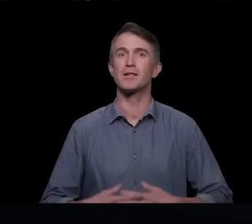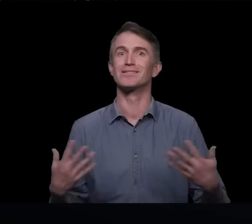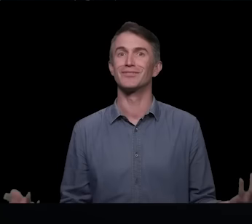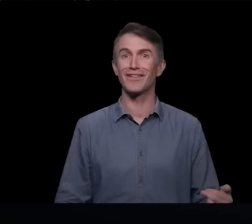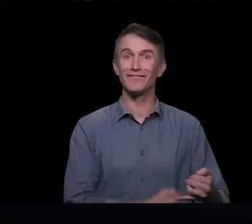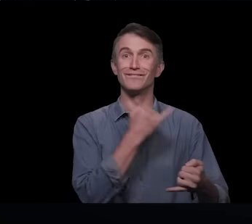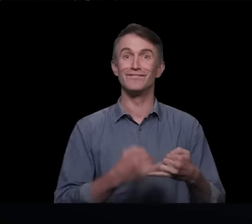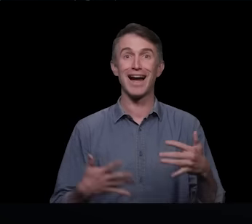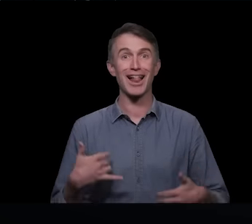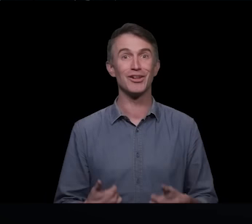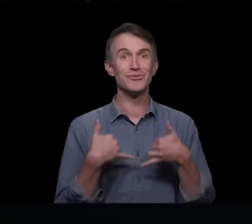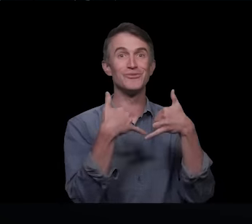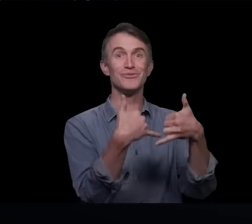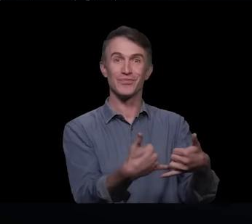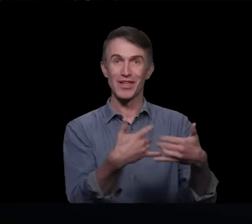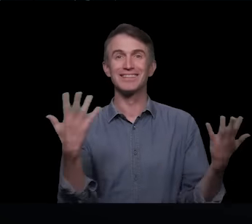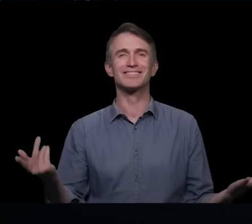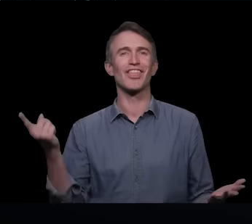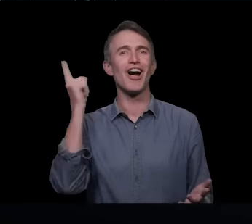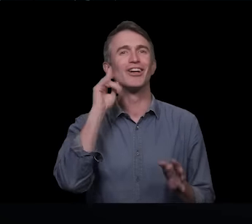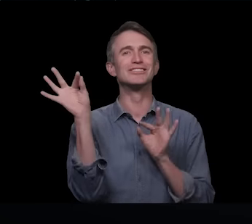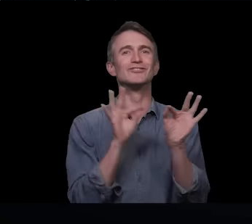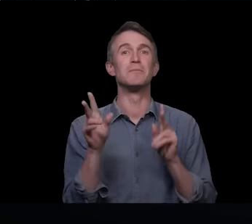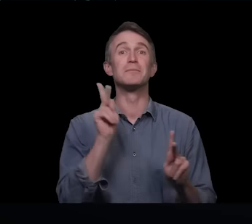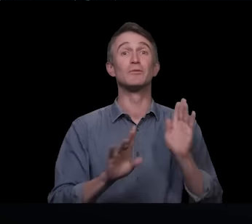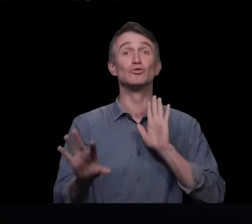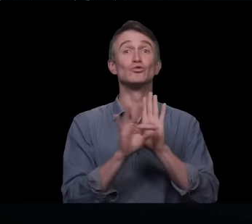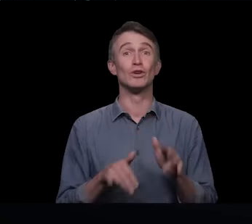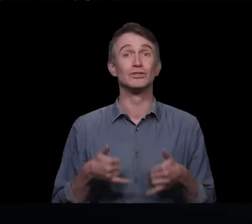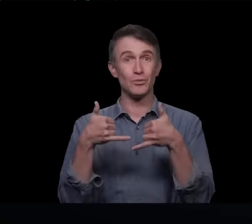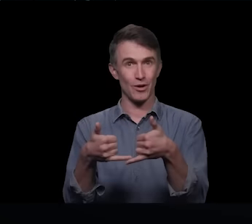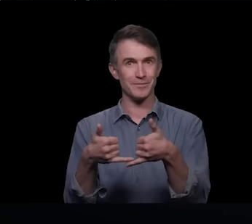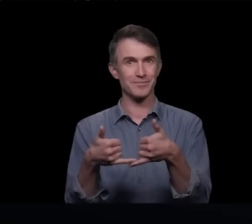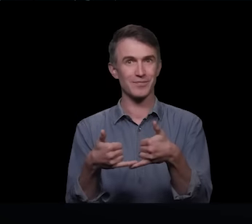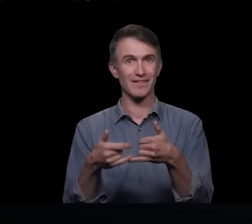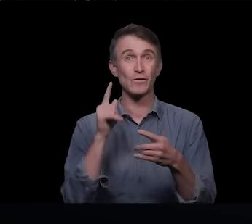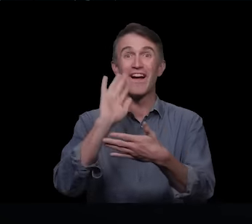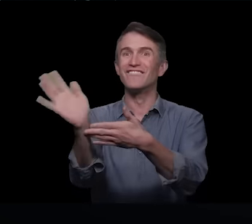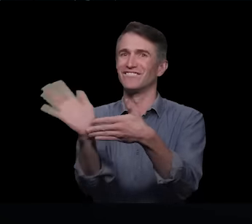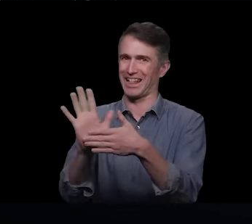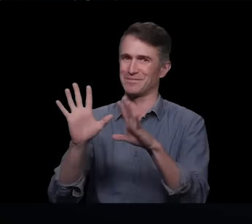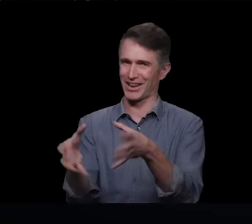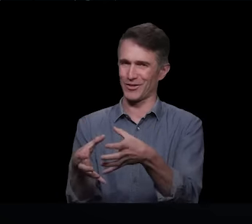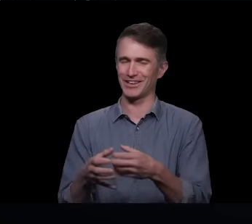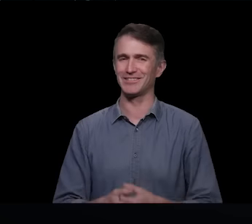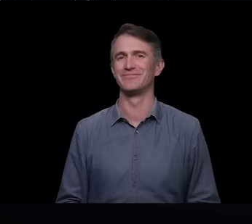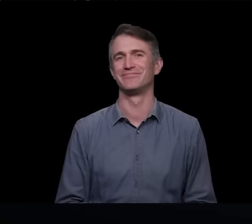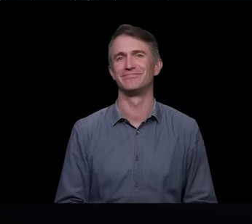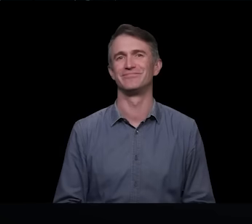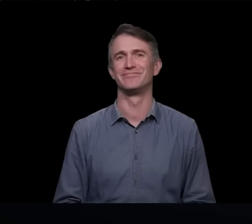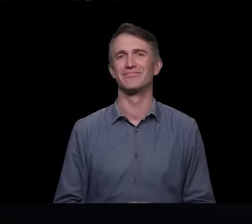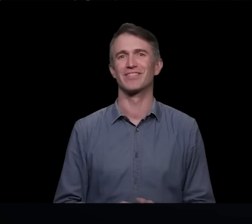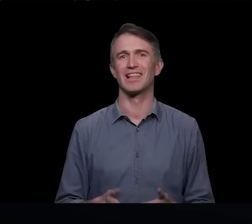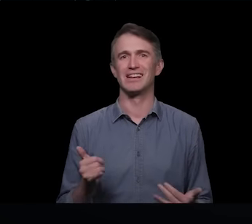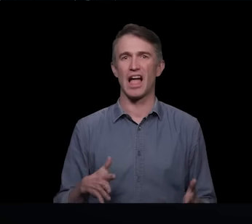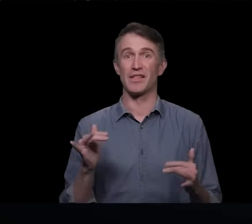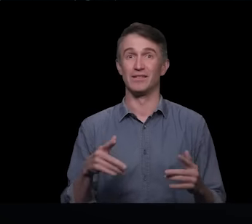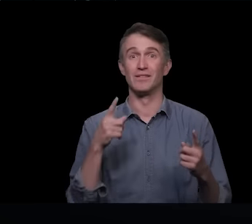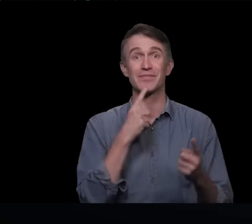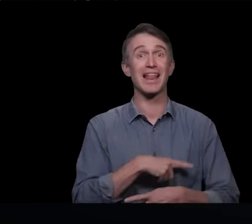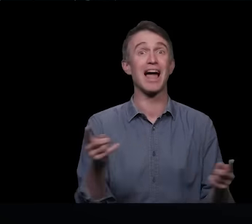And the final award tonight is the Audio Description People's Choice Award in the film category. Now,